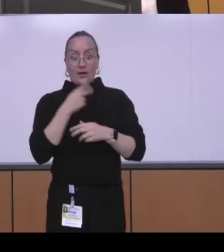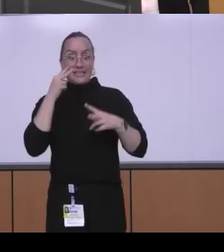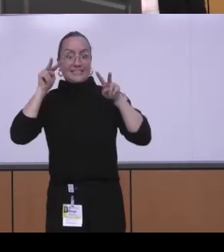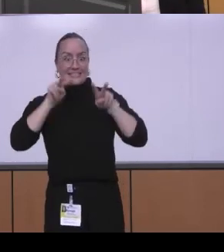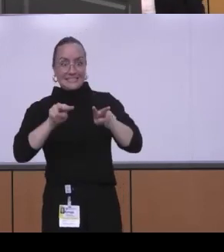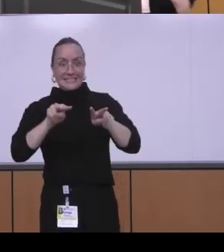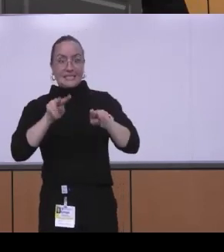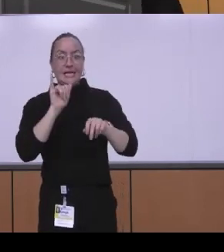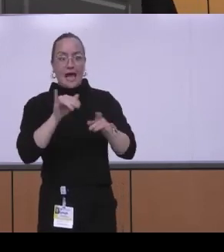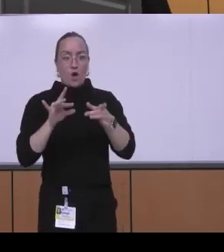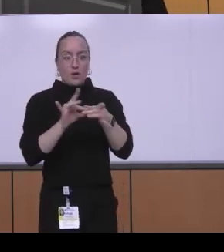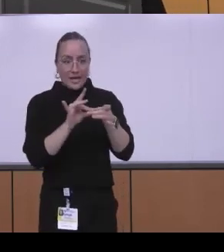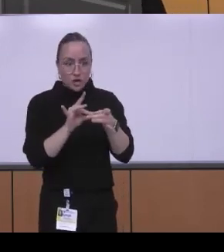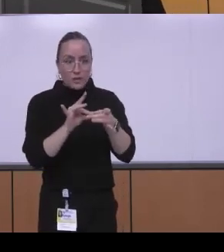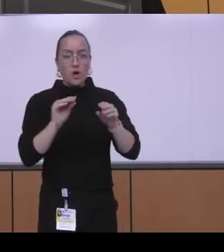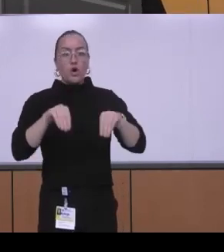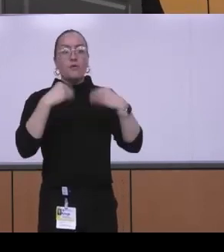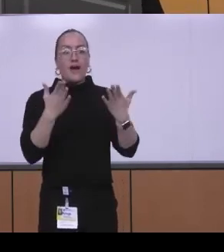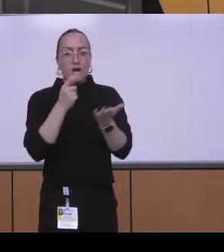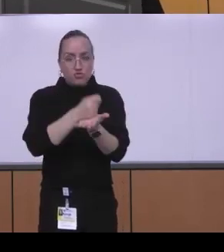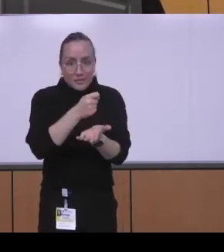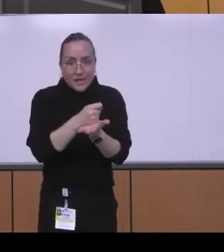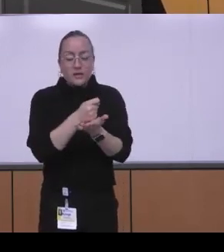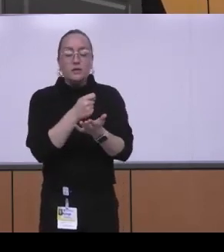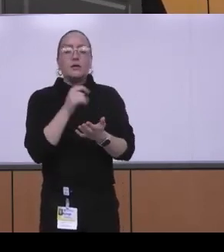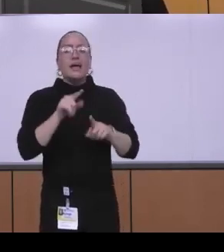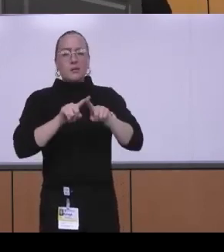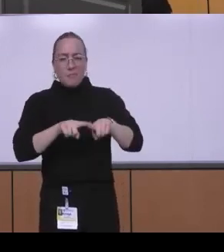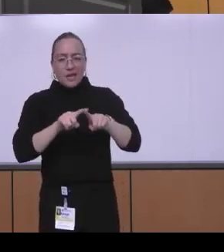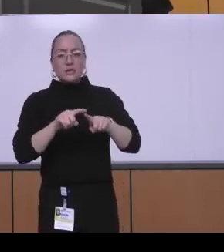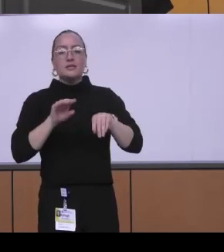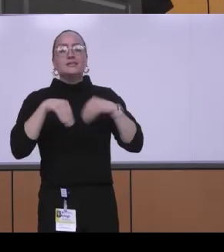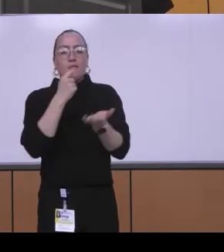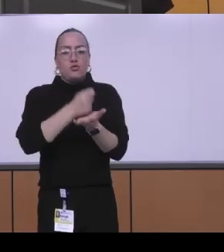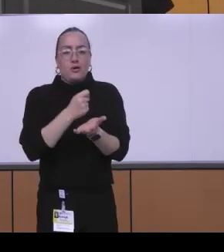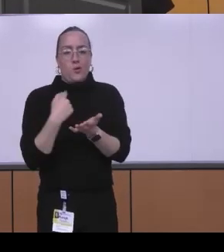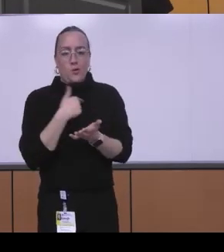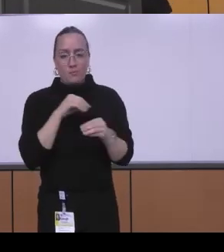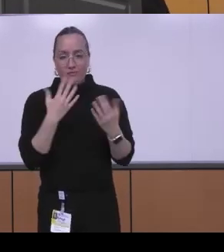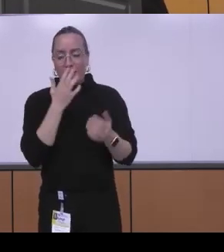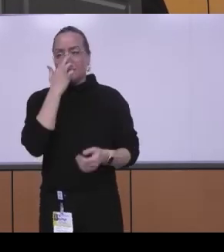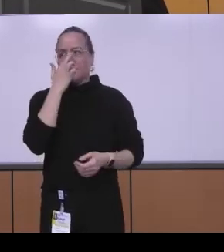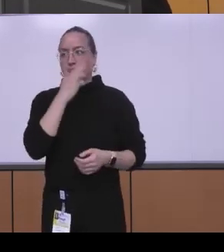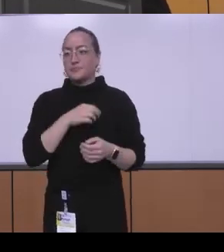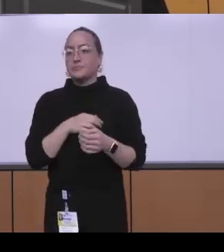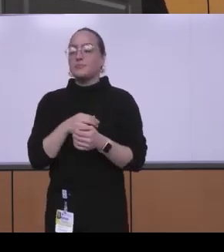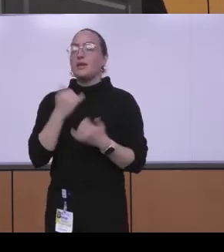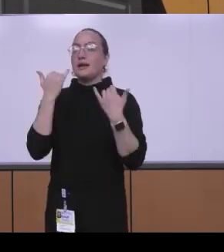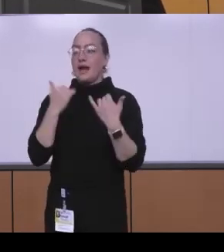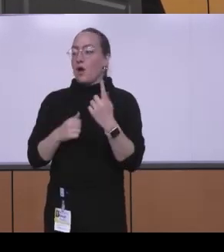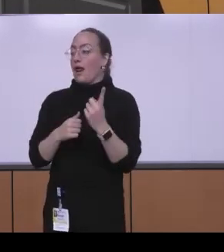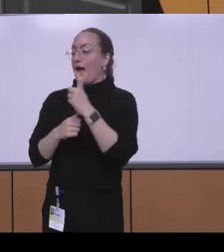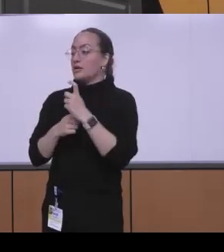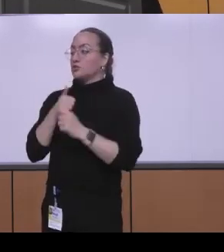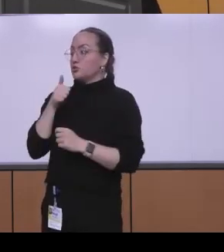relationship and then derive treatment suggestions or care plans associated. So because you invited the question to yourself, I will invite